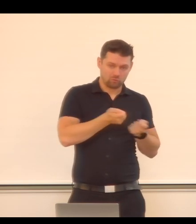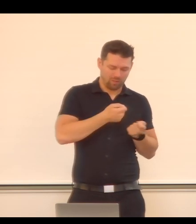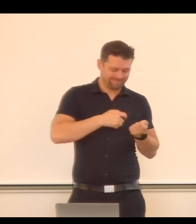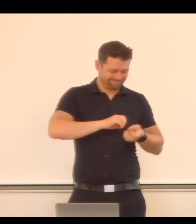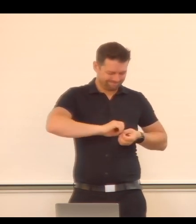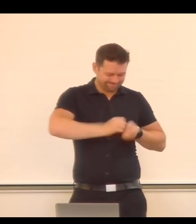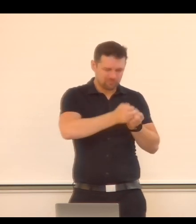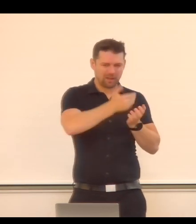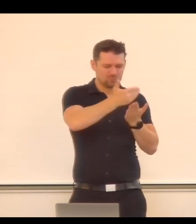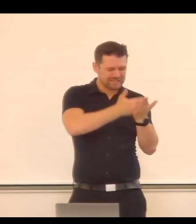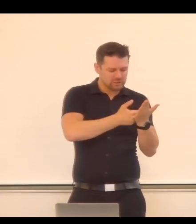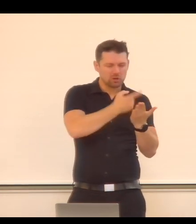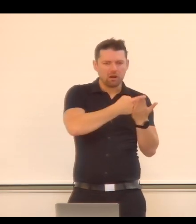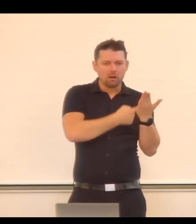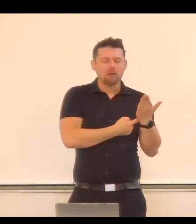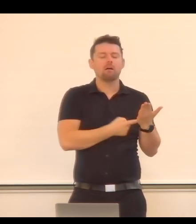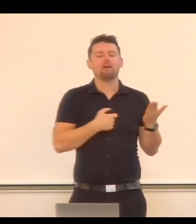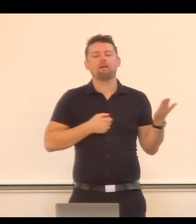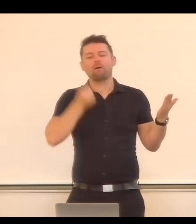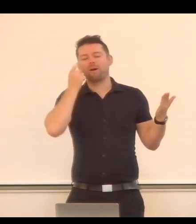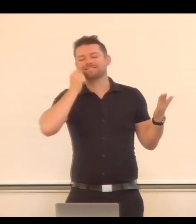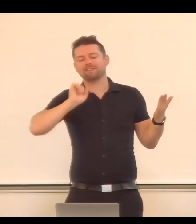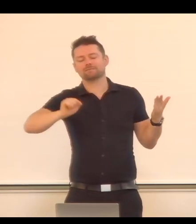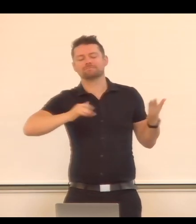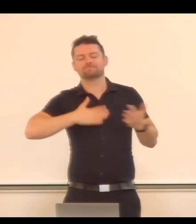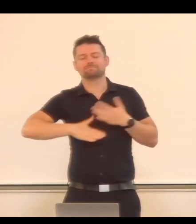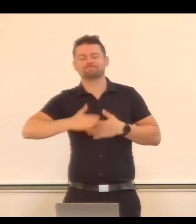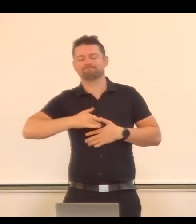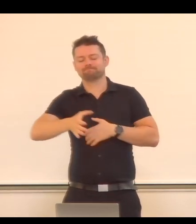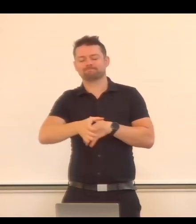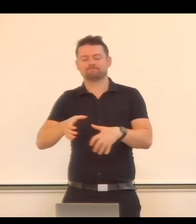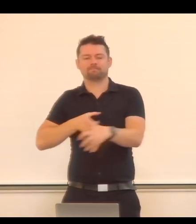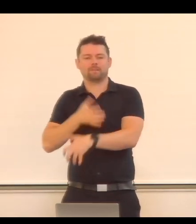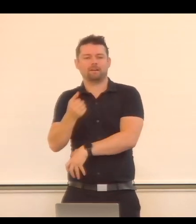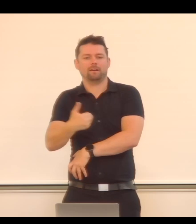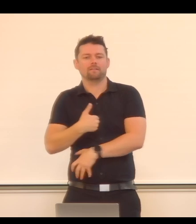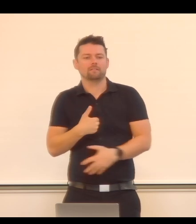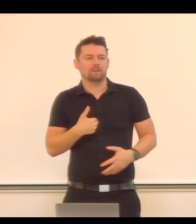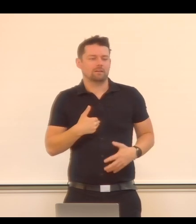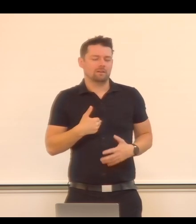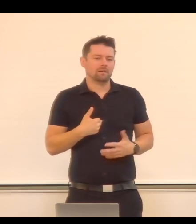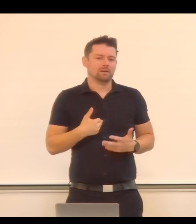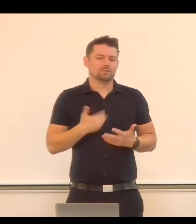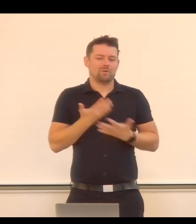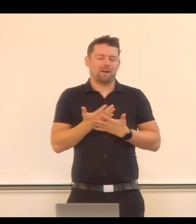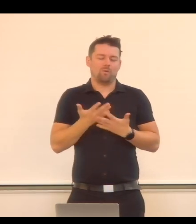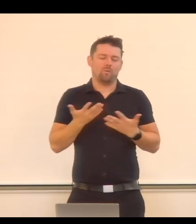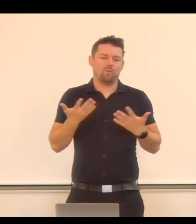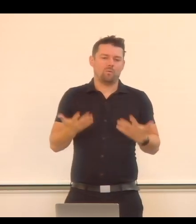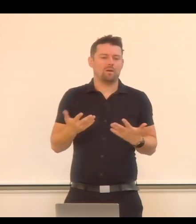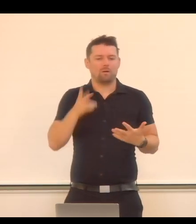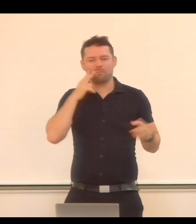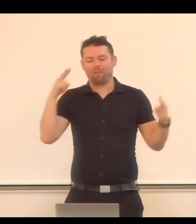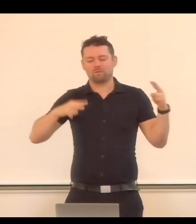It helped me understand, what they're going through. So I could see both points of view now. So it was helpful in